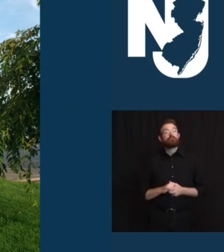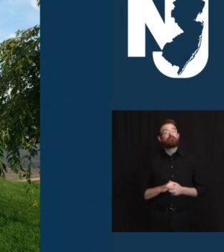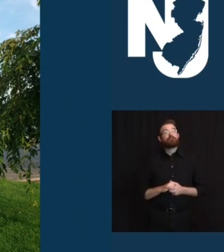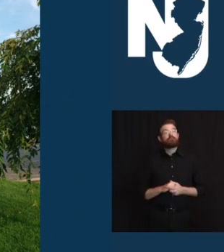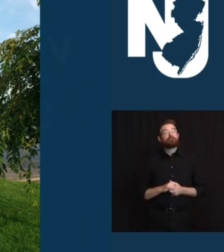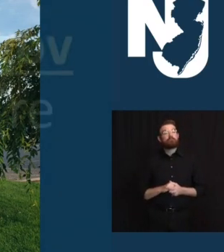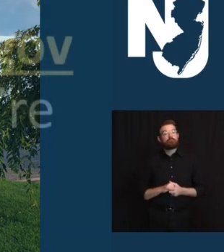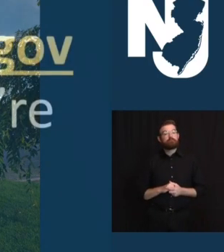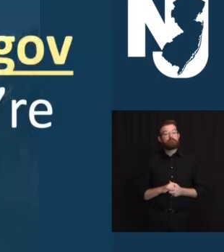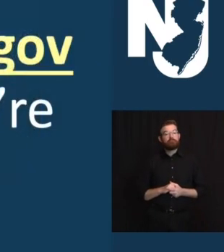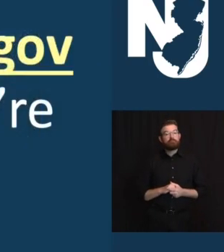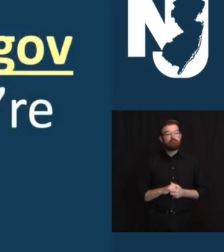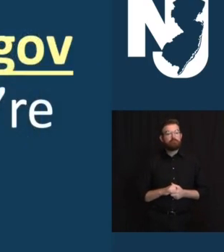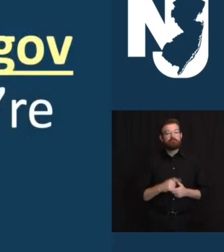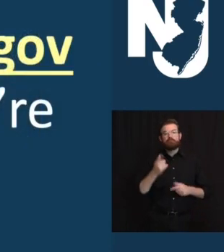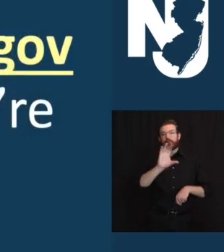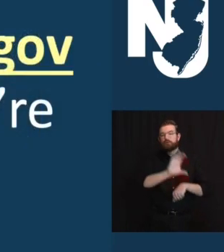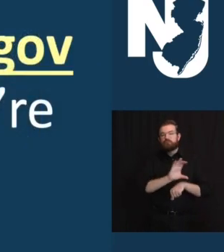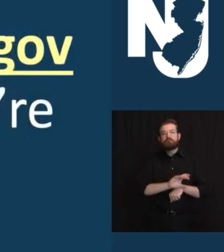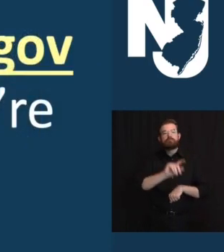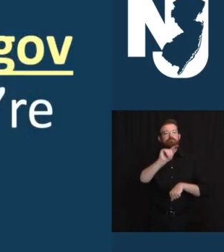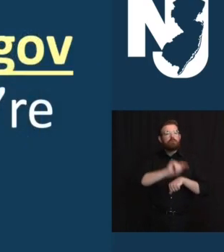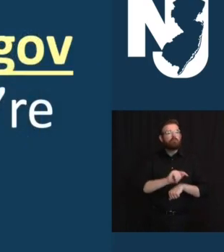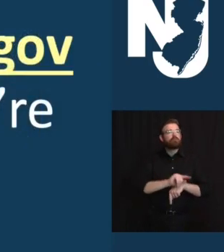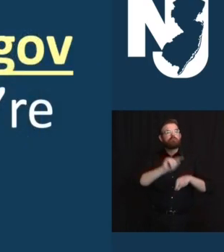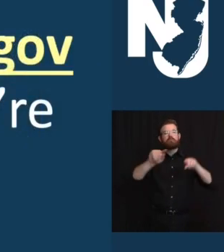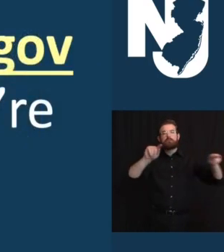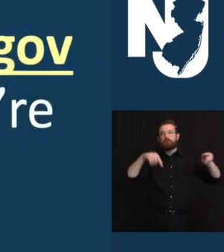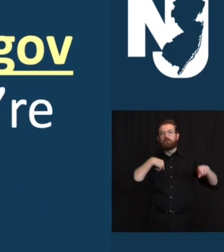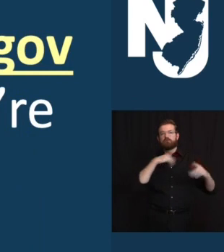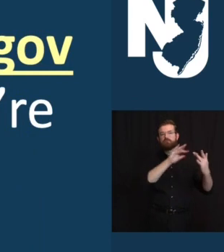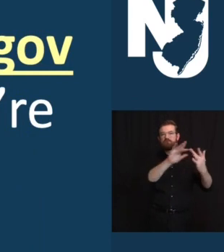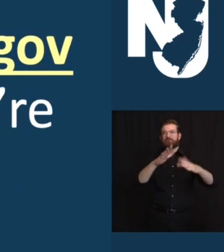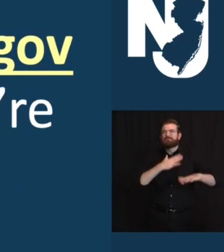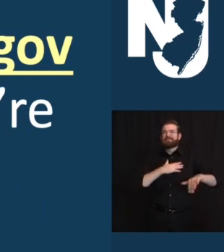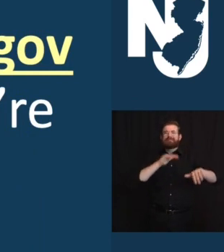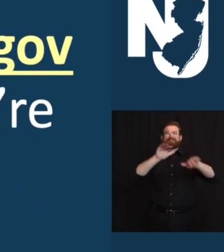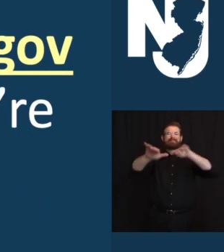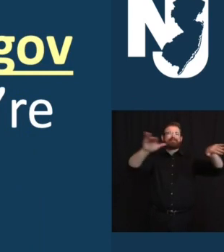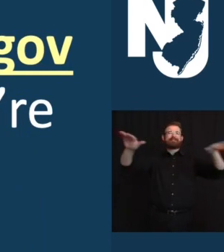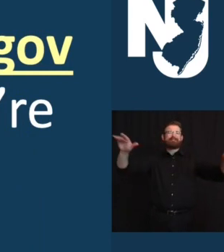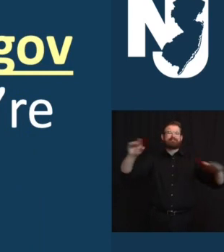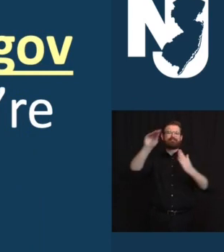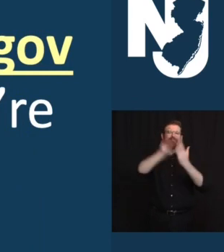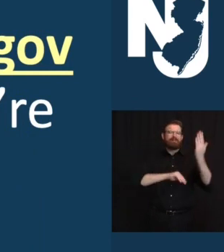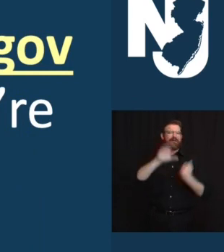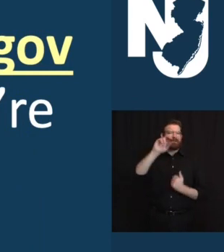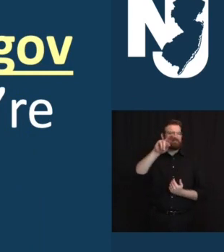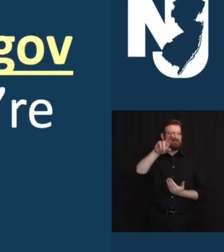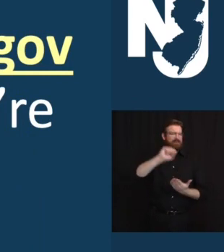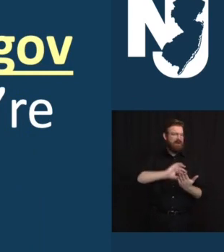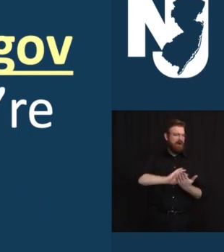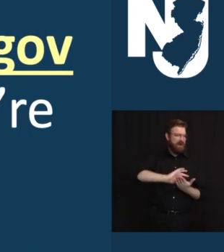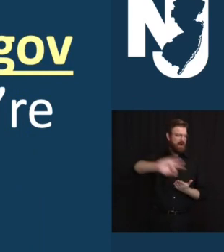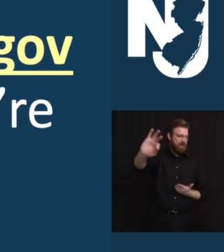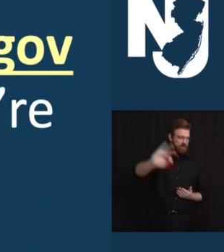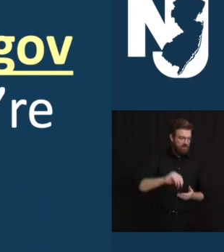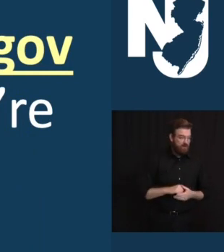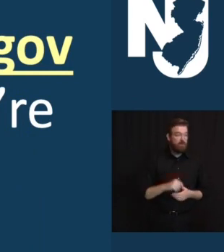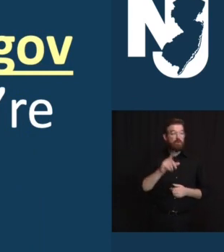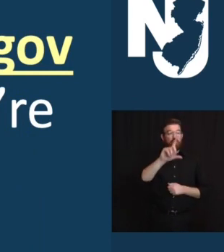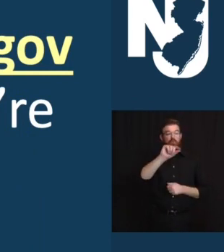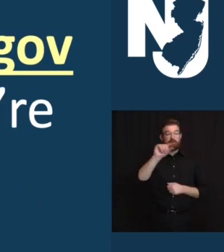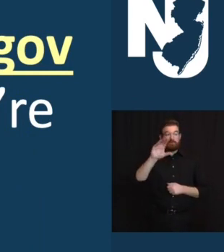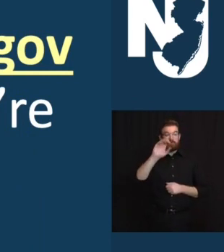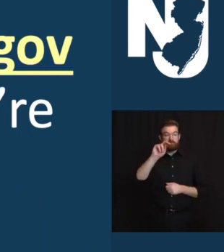simple. Go to 2020census.gov, there you see it, and get counted. And if you do that now, you won't have a census